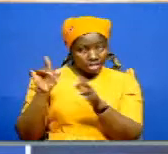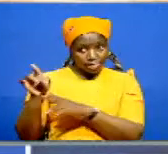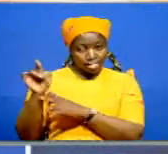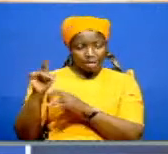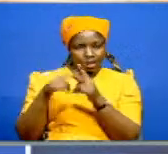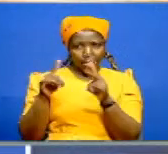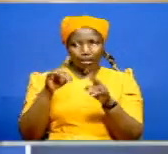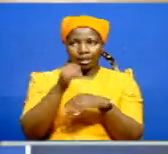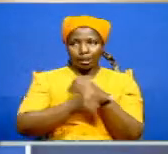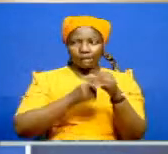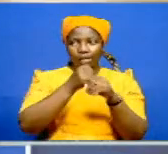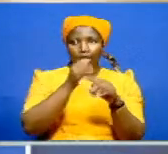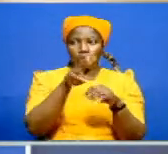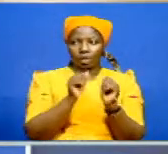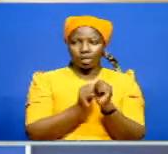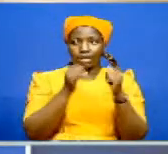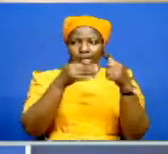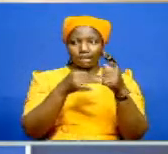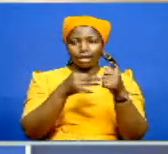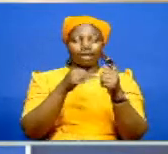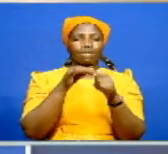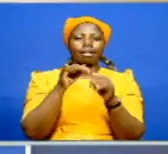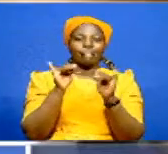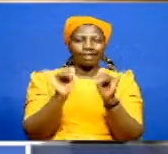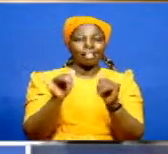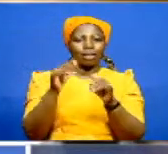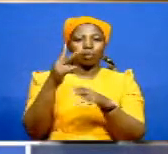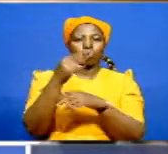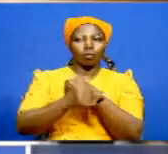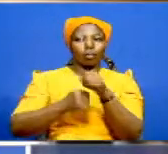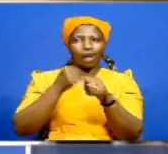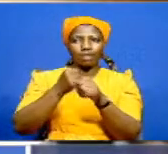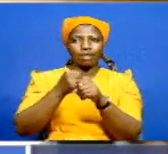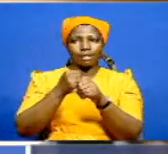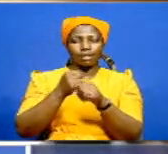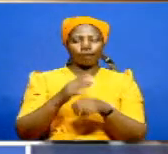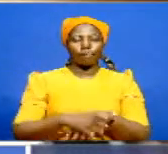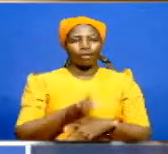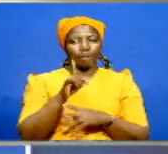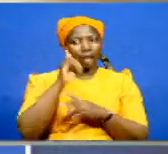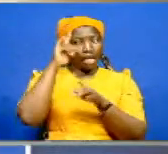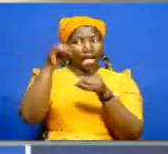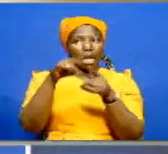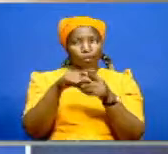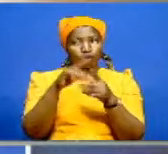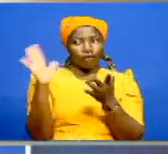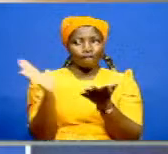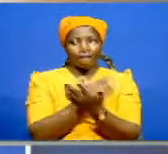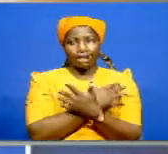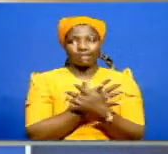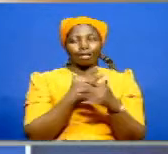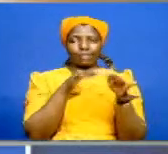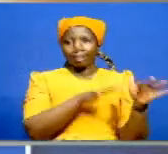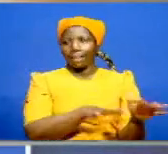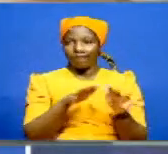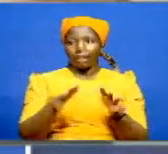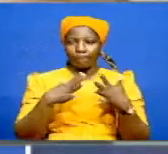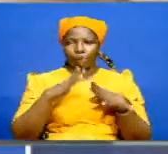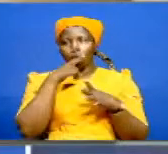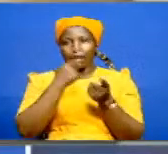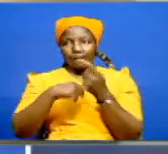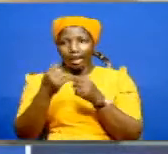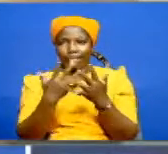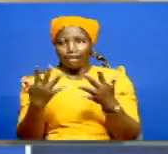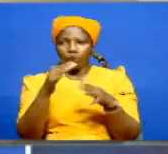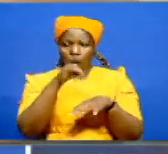year 2018, taking 2 years to complete. The market was meant to alleviate the suffering of city street vendors by allocating